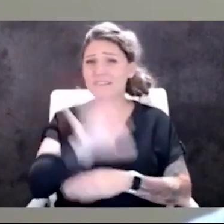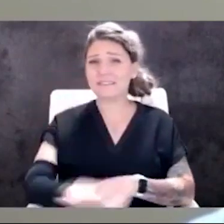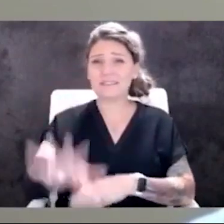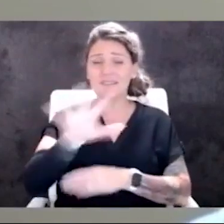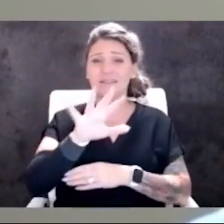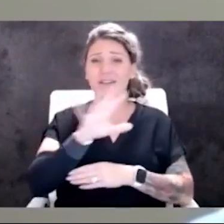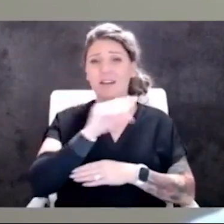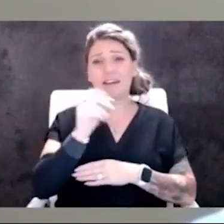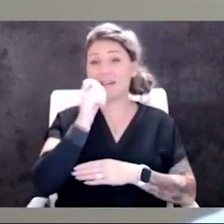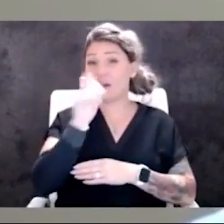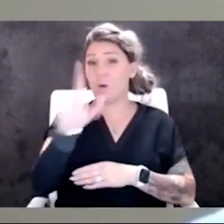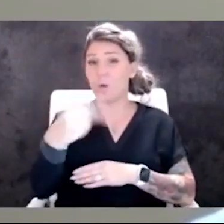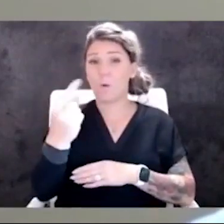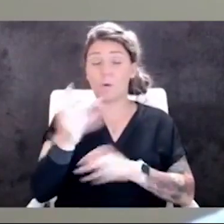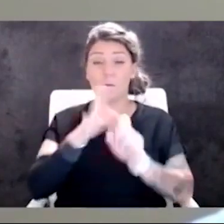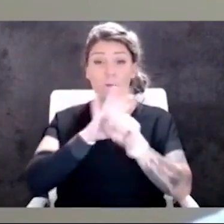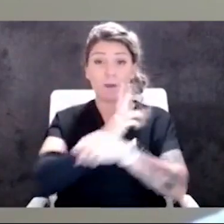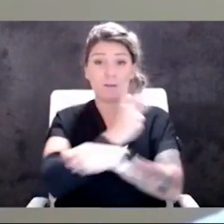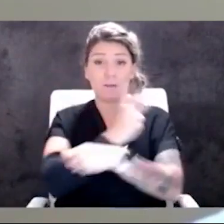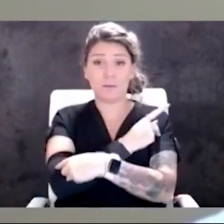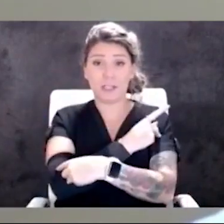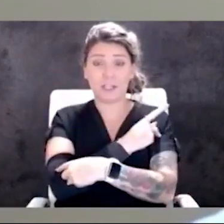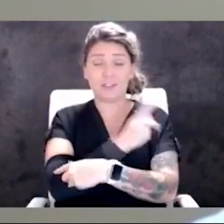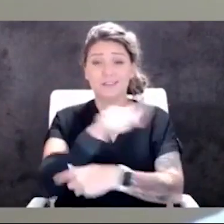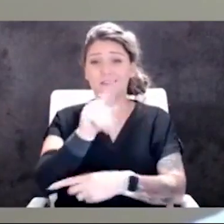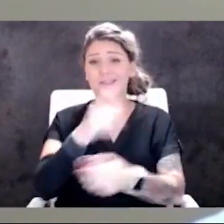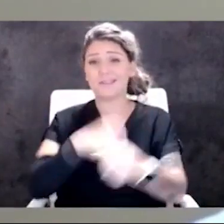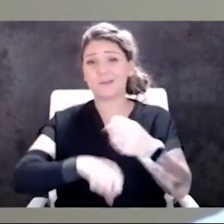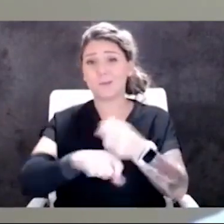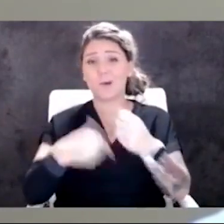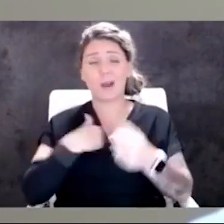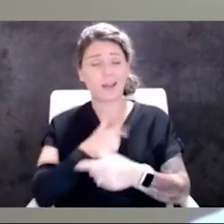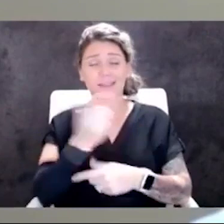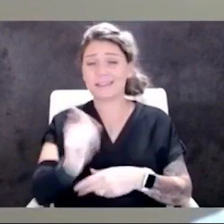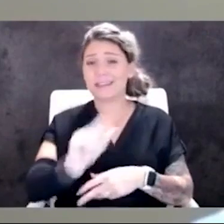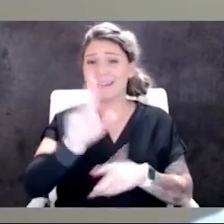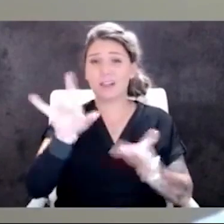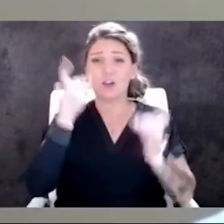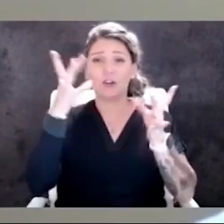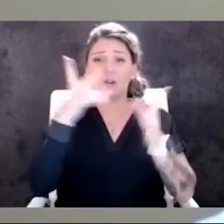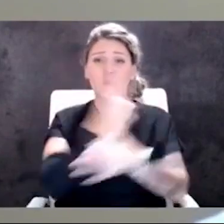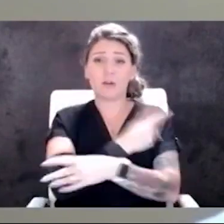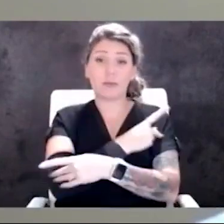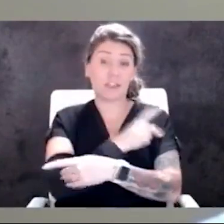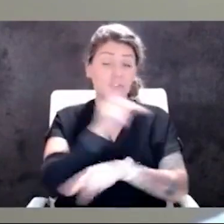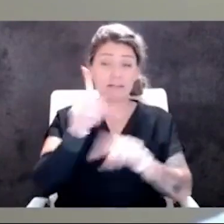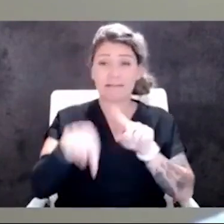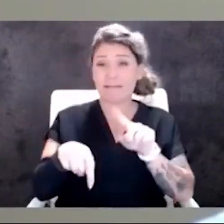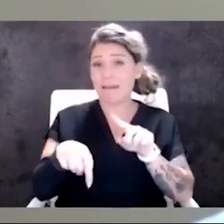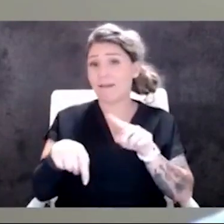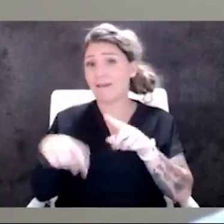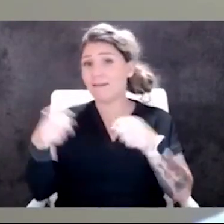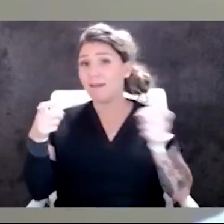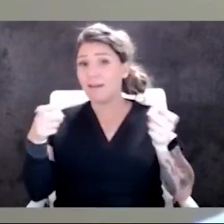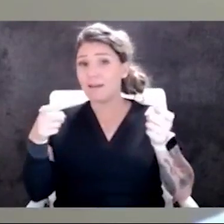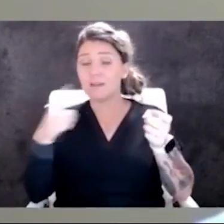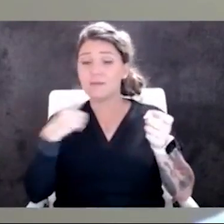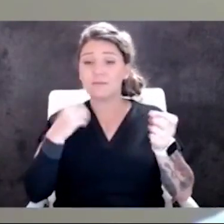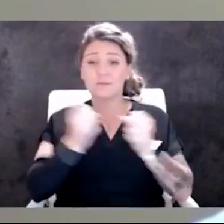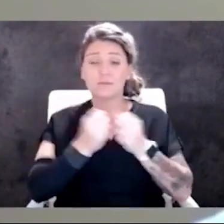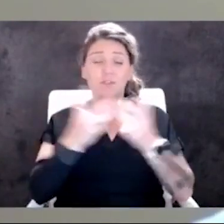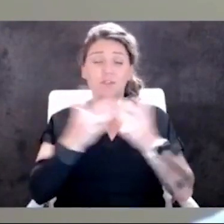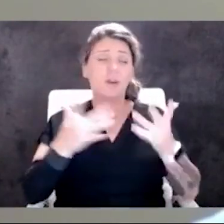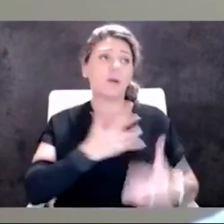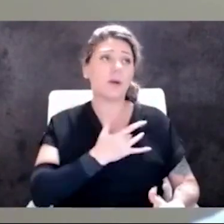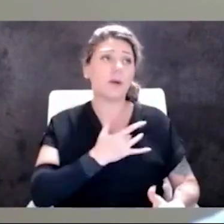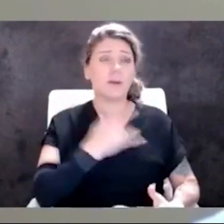just for COVID patients. They are supporting us for any sort of critical patient that we can. And that's just been so meaningful to our patients